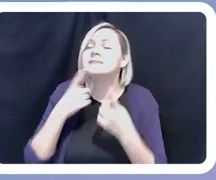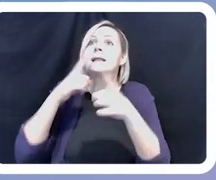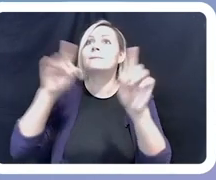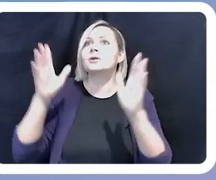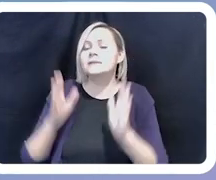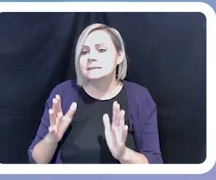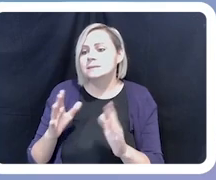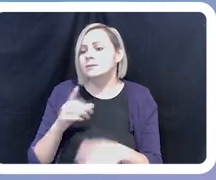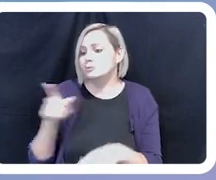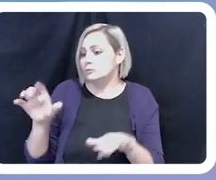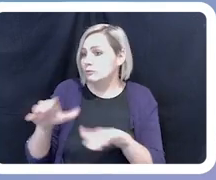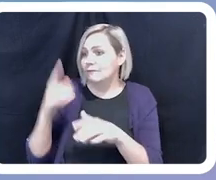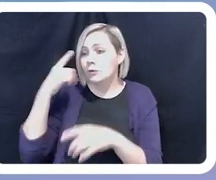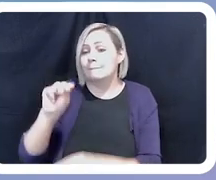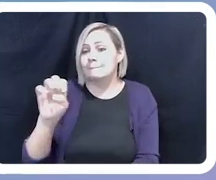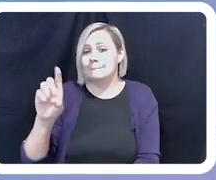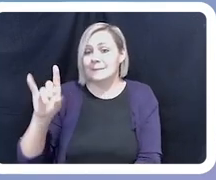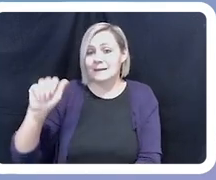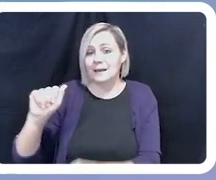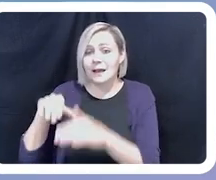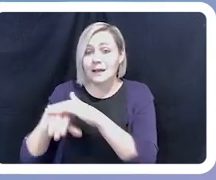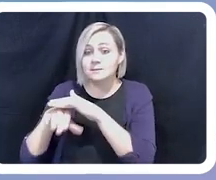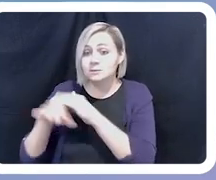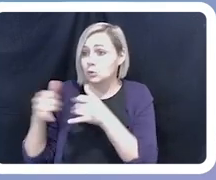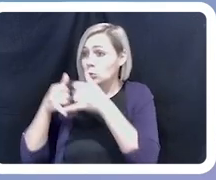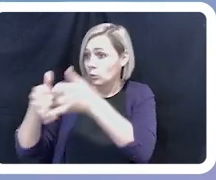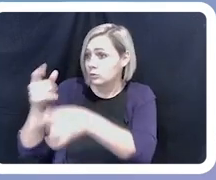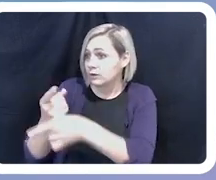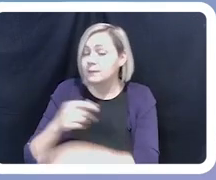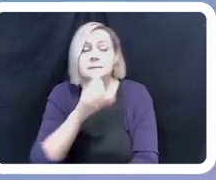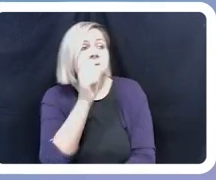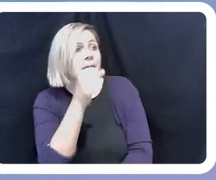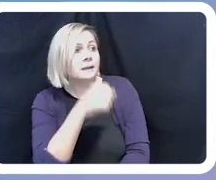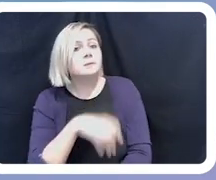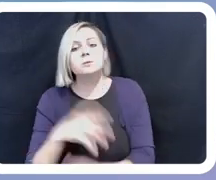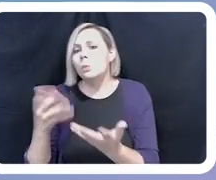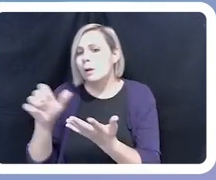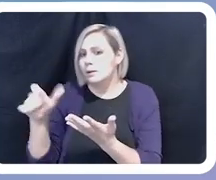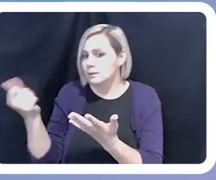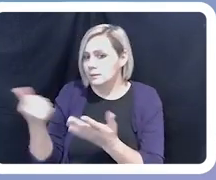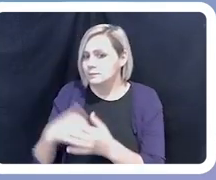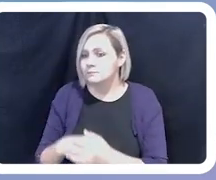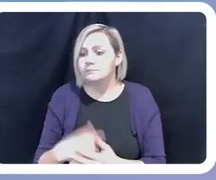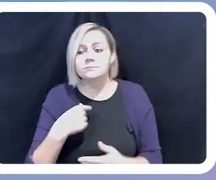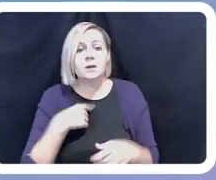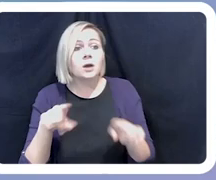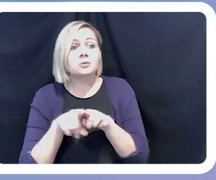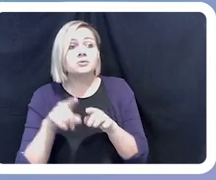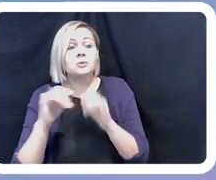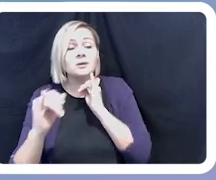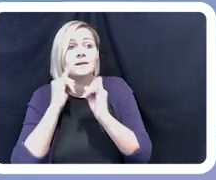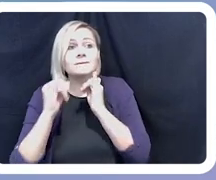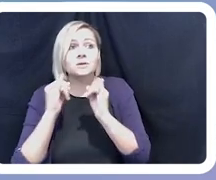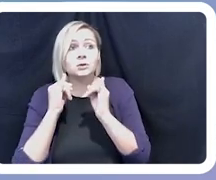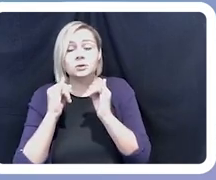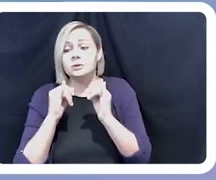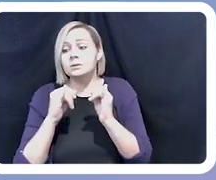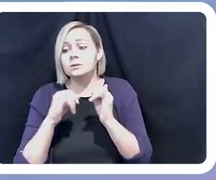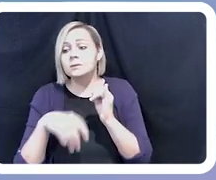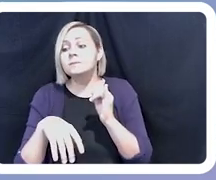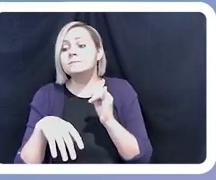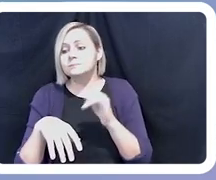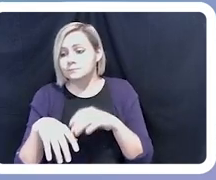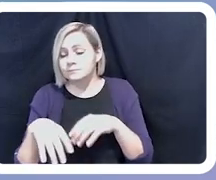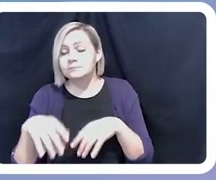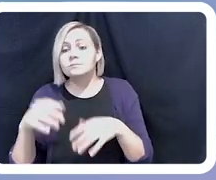it for the Media Access Awards, correct? Yes. What else have you done? Well, I also interviewed Liz Person in Pixel